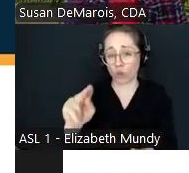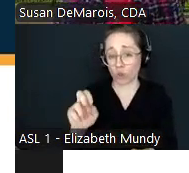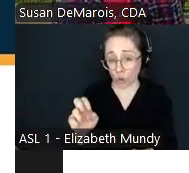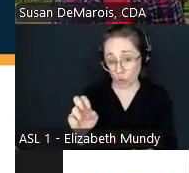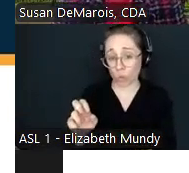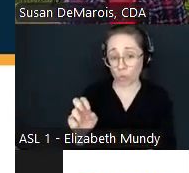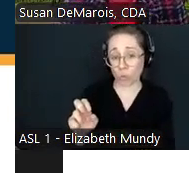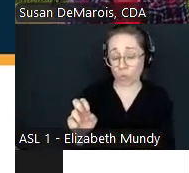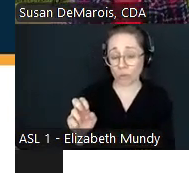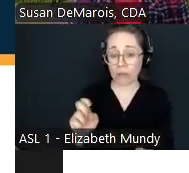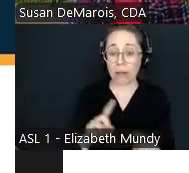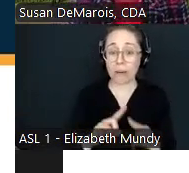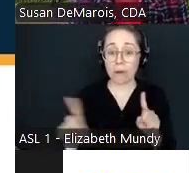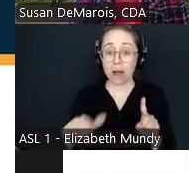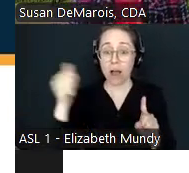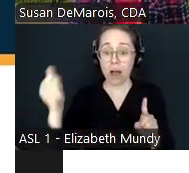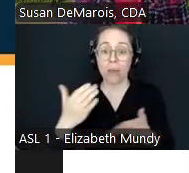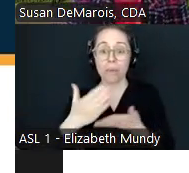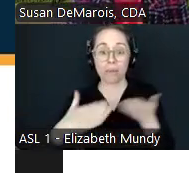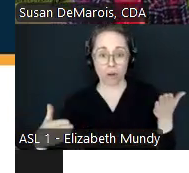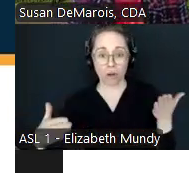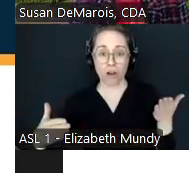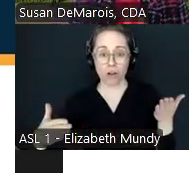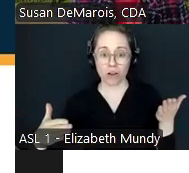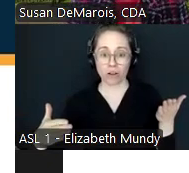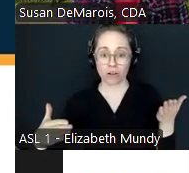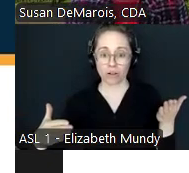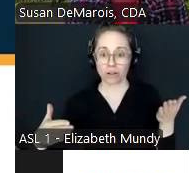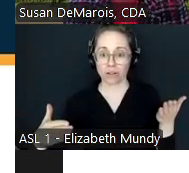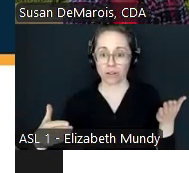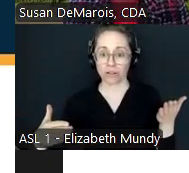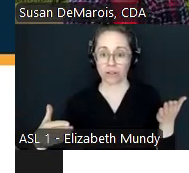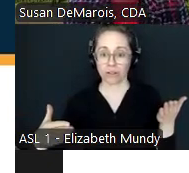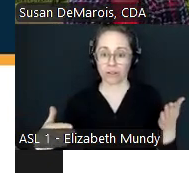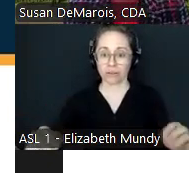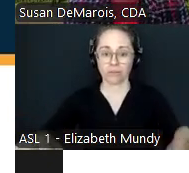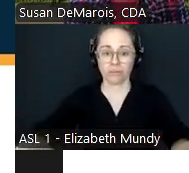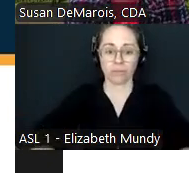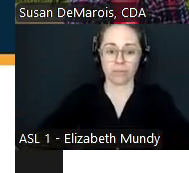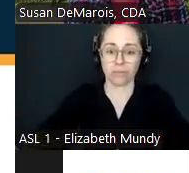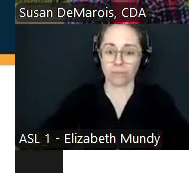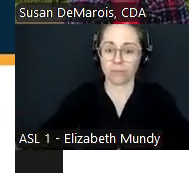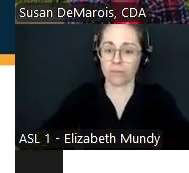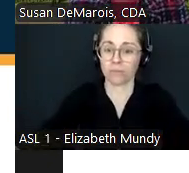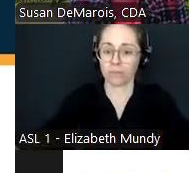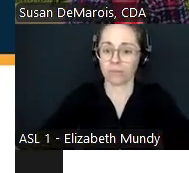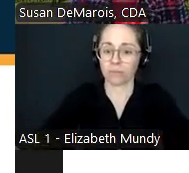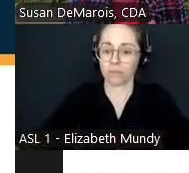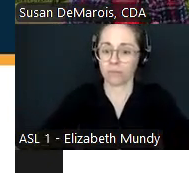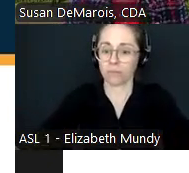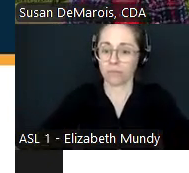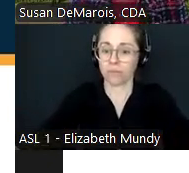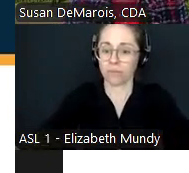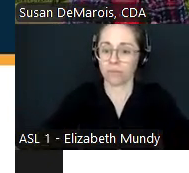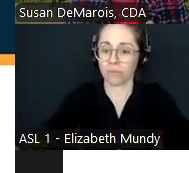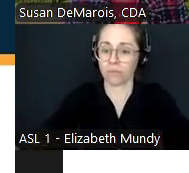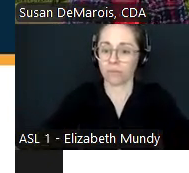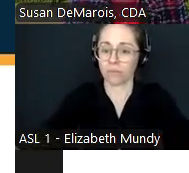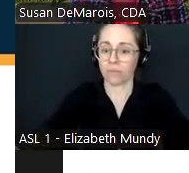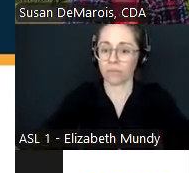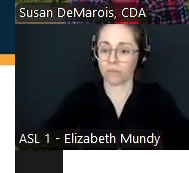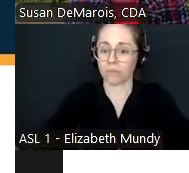the work that continues, and we're incredibly grateful for that. Our foundation partners are supporting focus groups